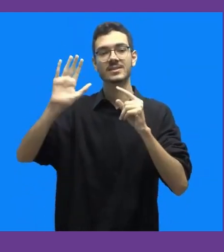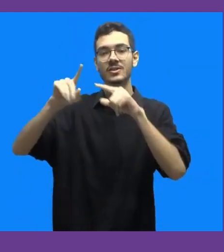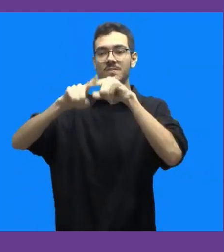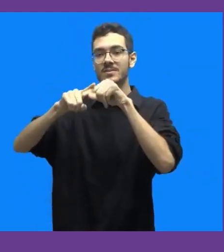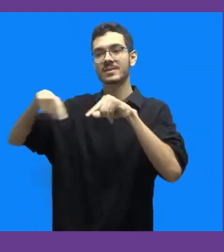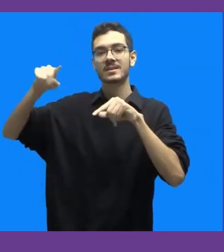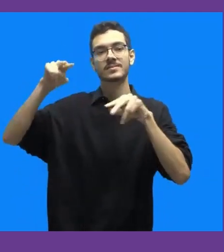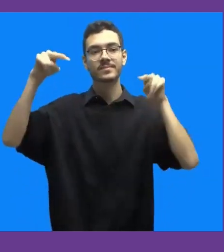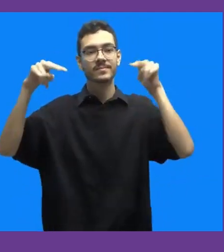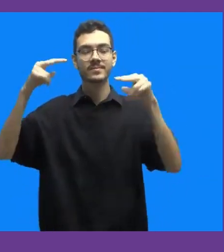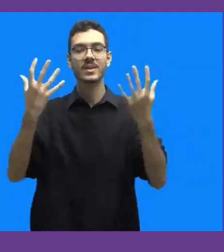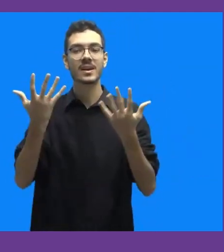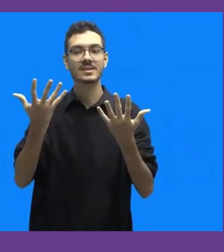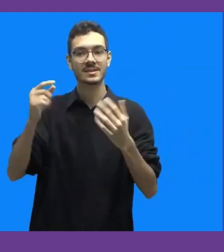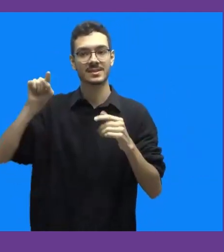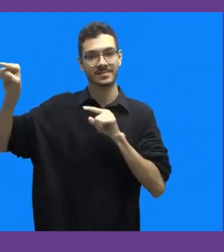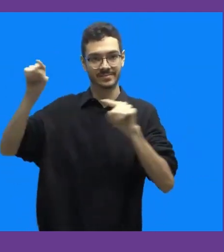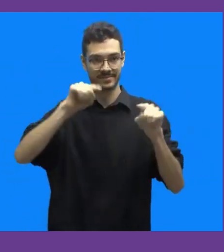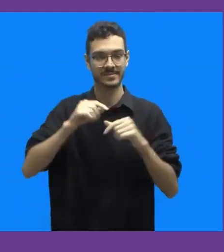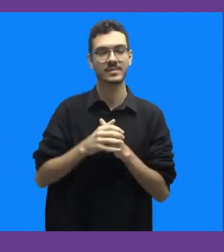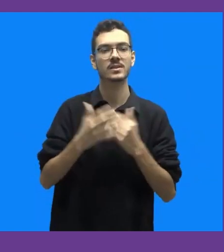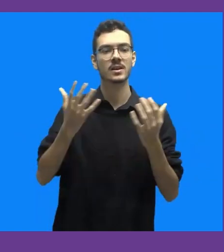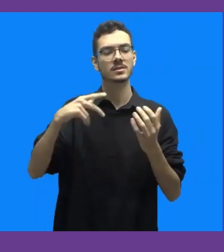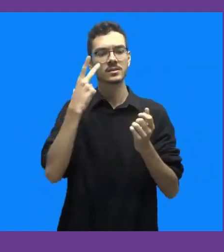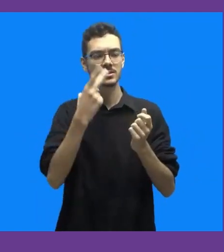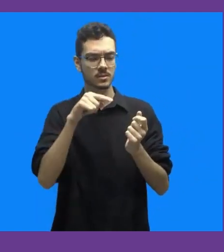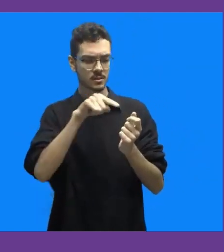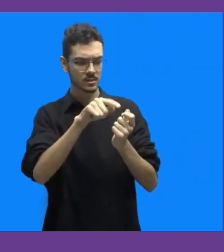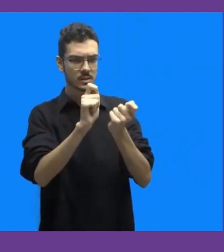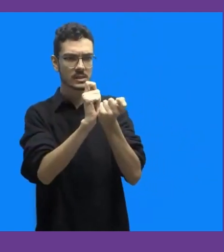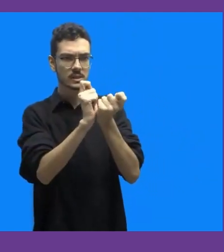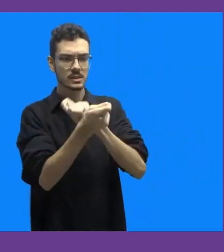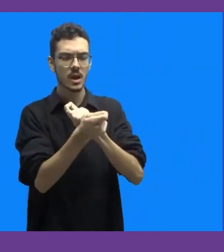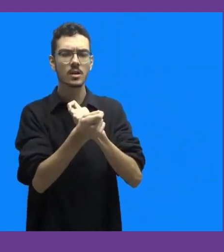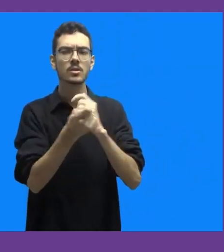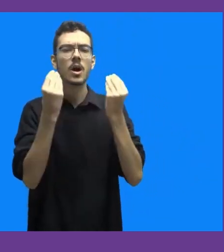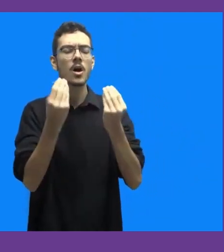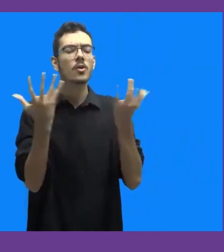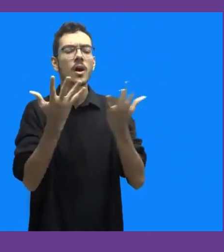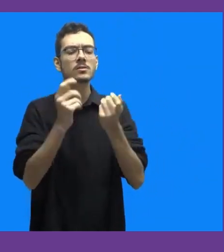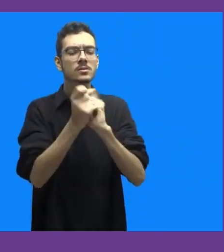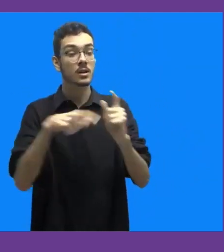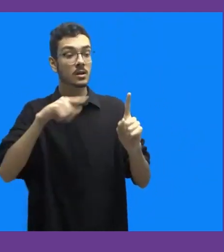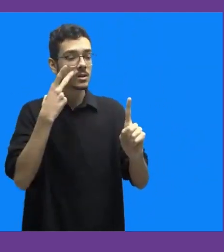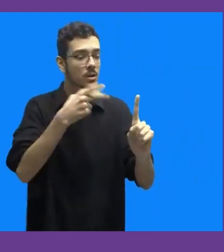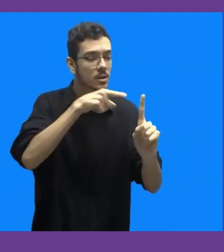change look like. And I think it's something that we don't like. I did not learn it in my primary degree. It was in